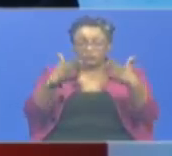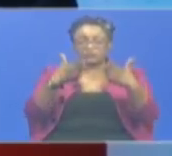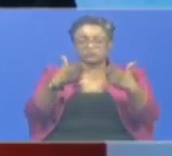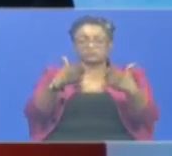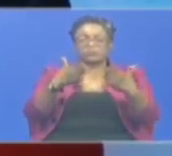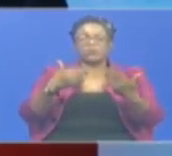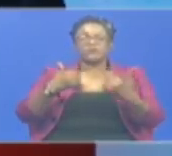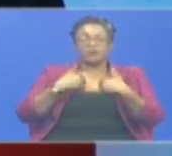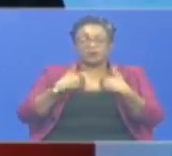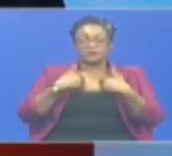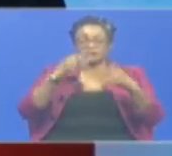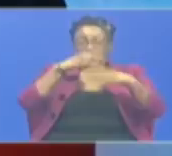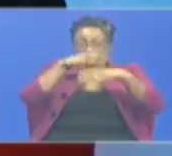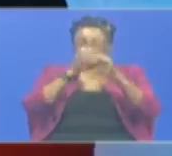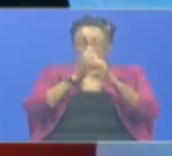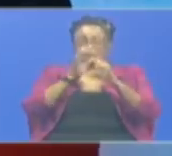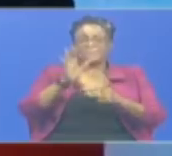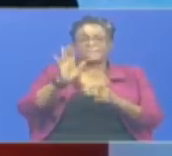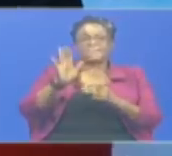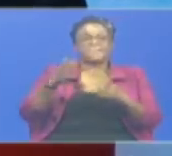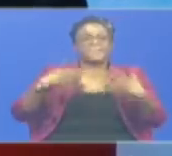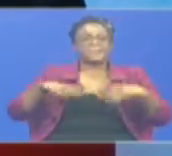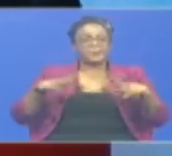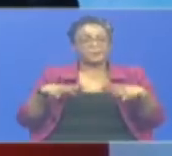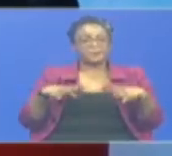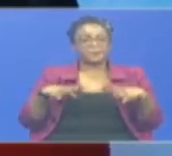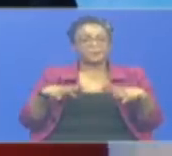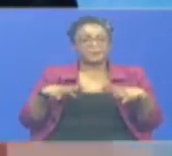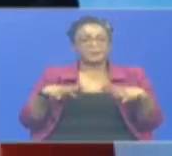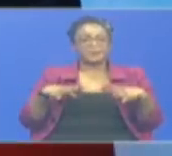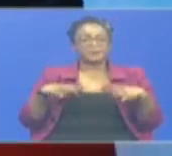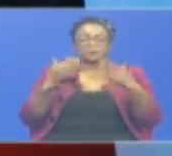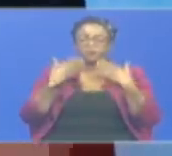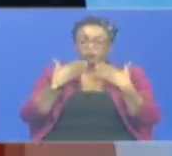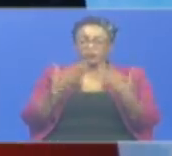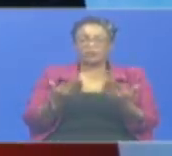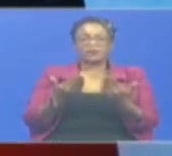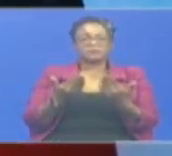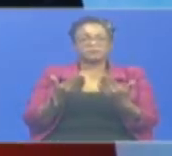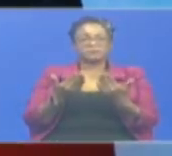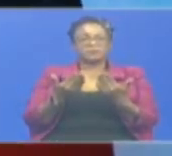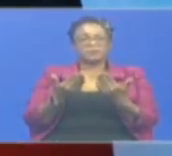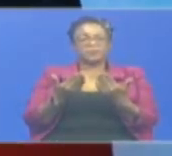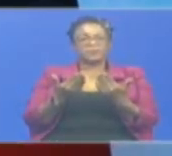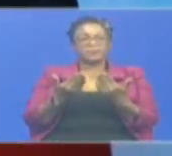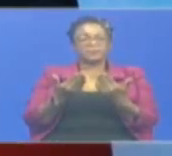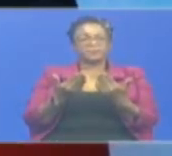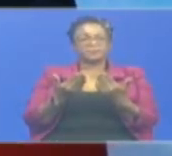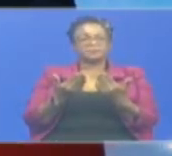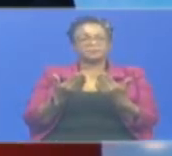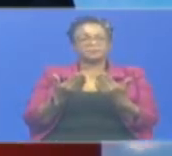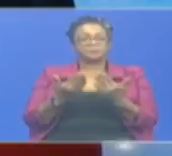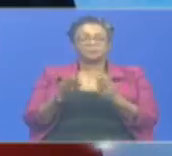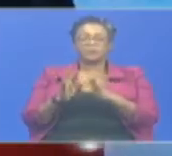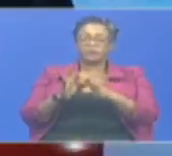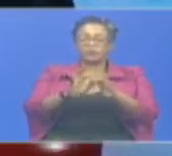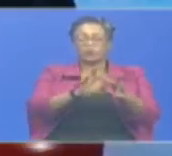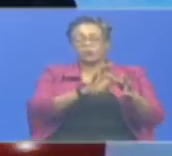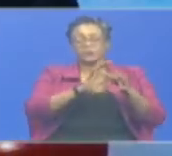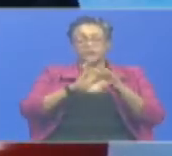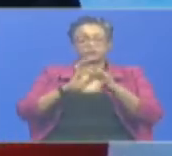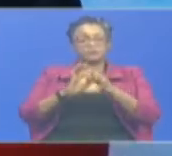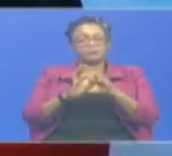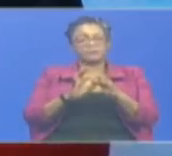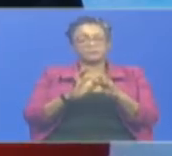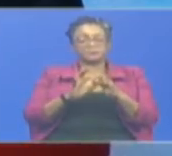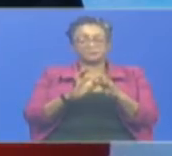on testing those communities. I want to thank those communities for their cooperation and